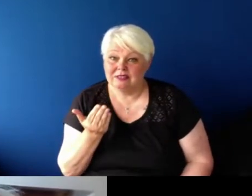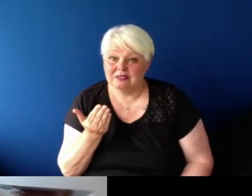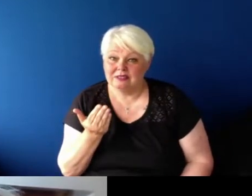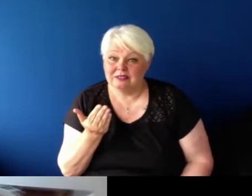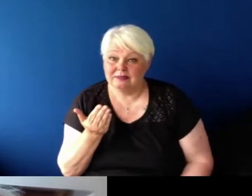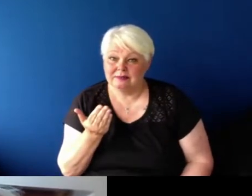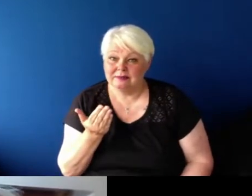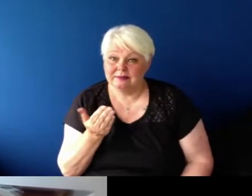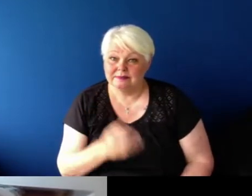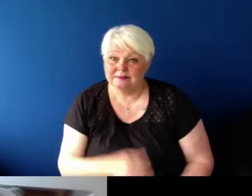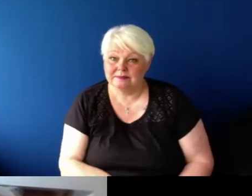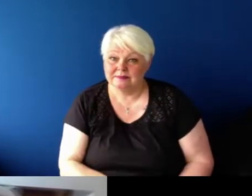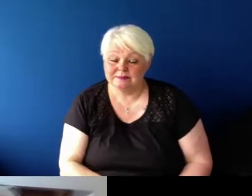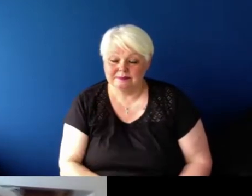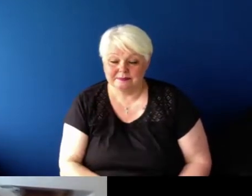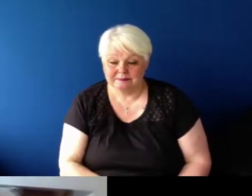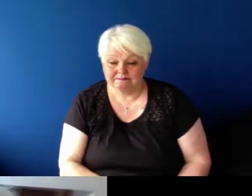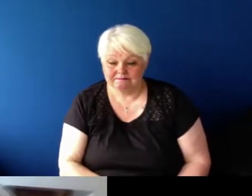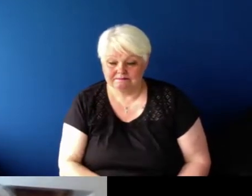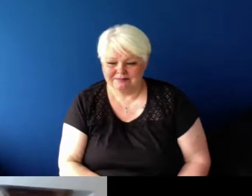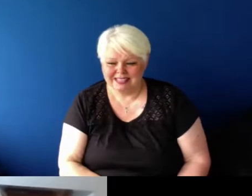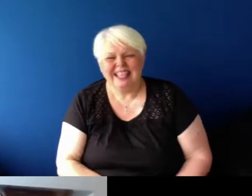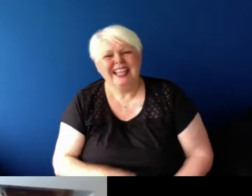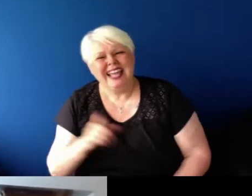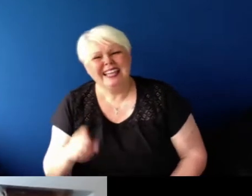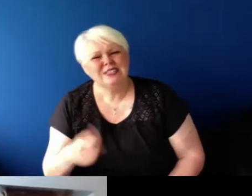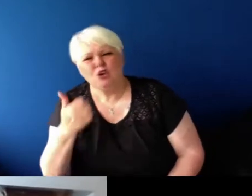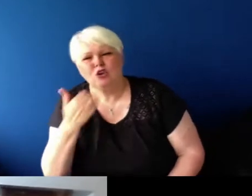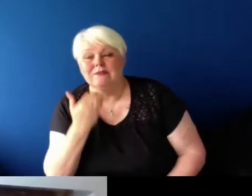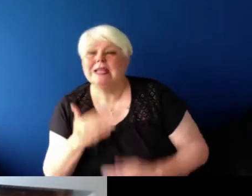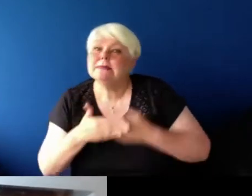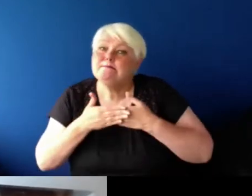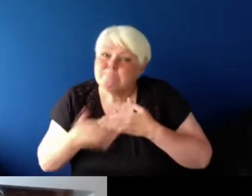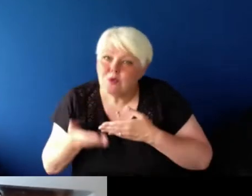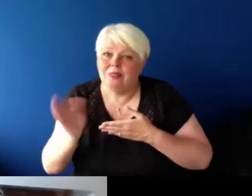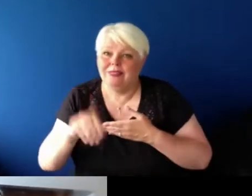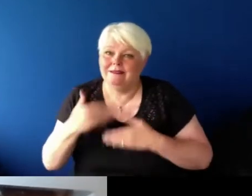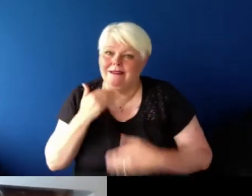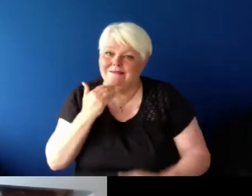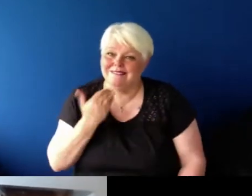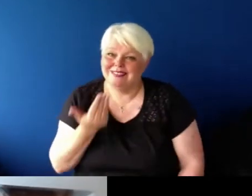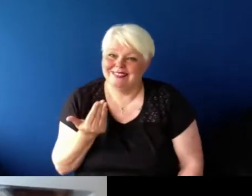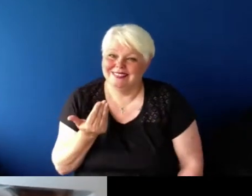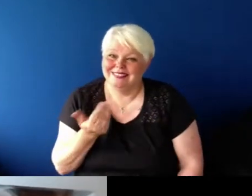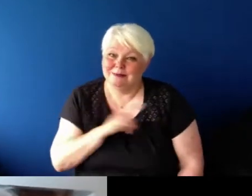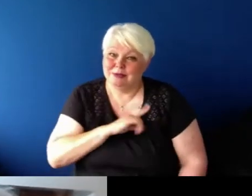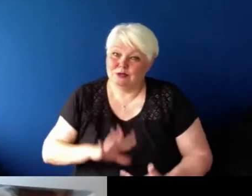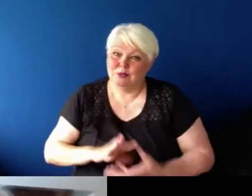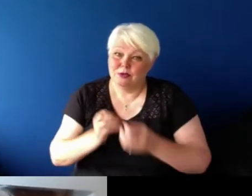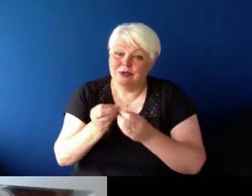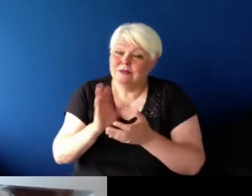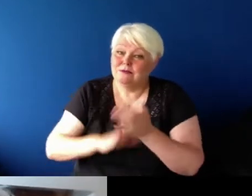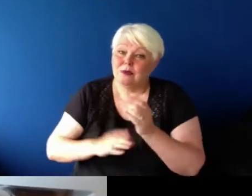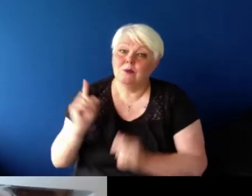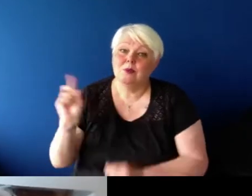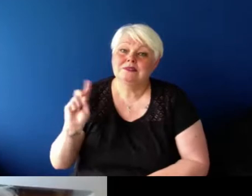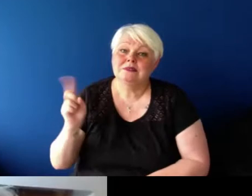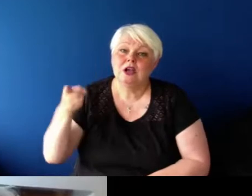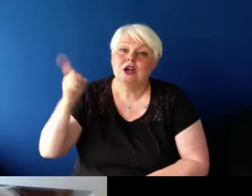And more than enough. We come because we're created, you know, out of God's love, whoever we